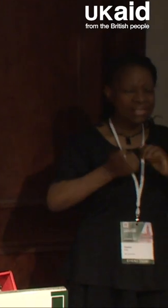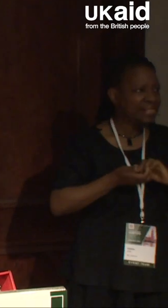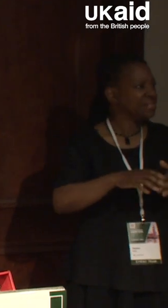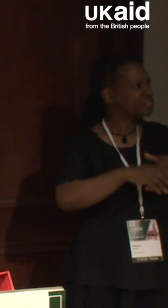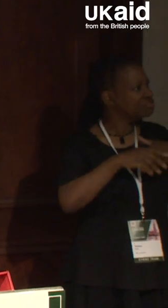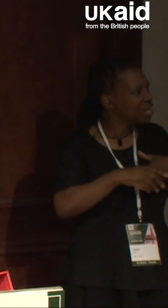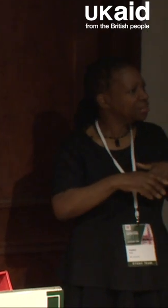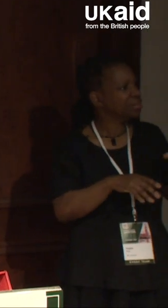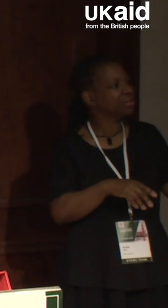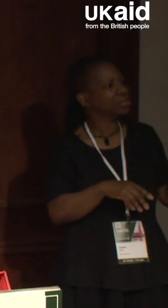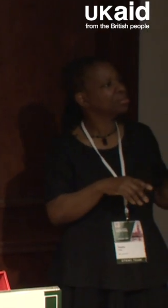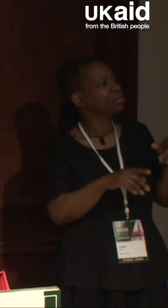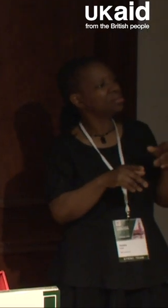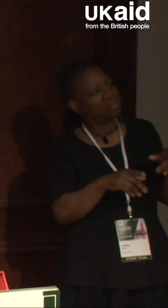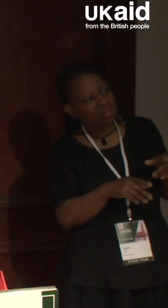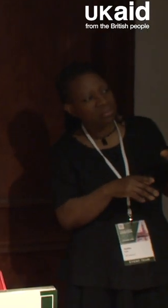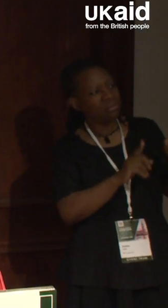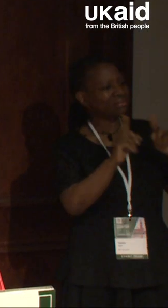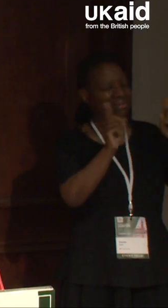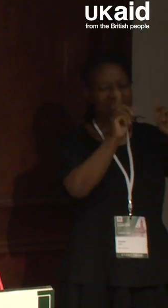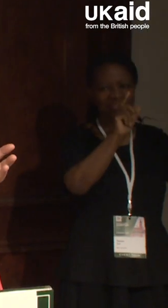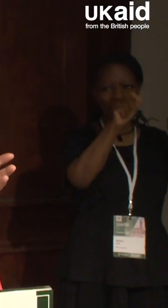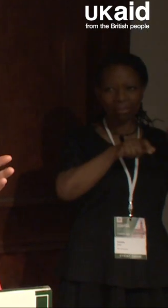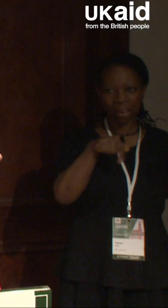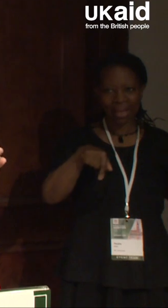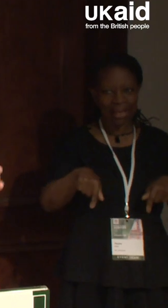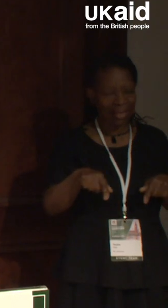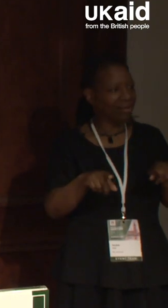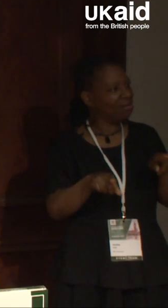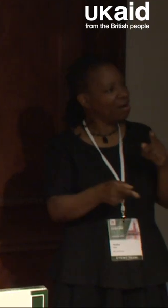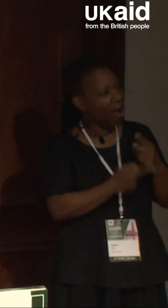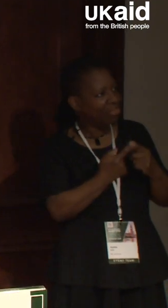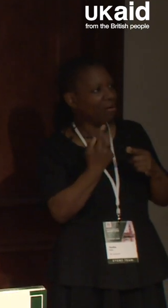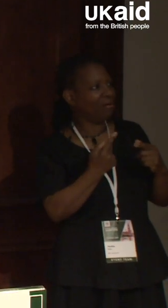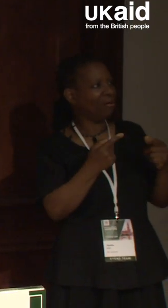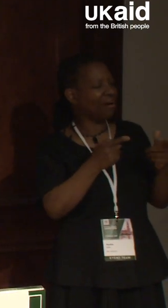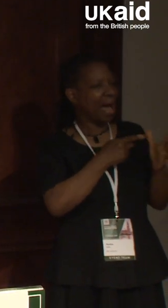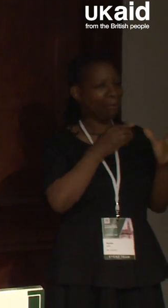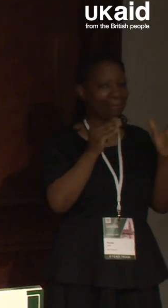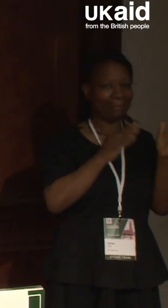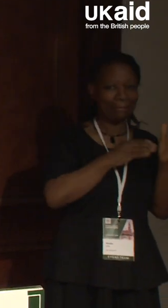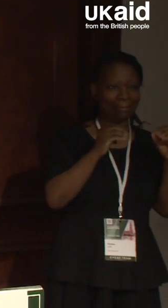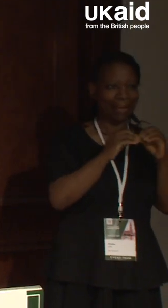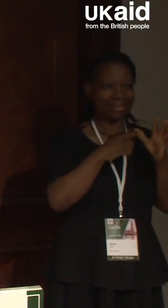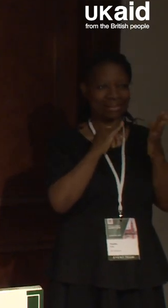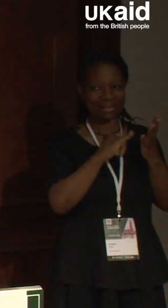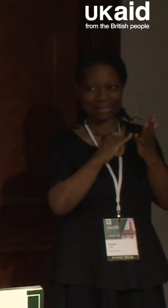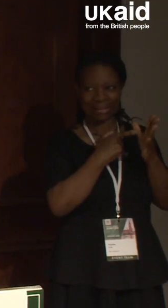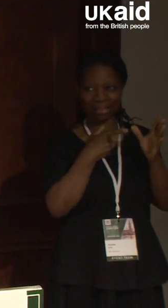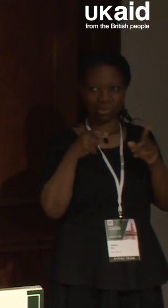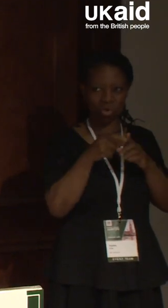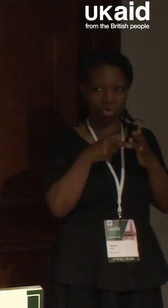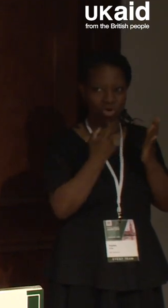see, His Excellency the Israeli Ambassador is here, and some other ambassadors, I suspect, and also